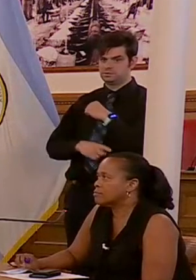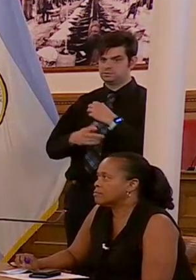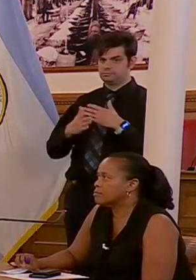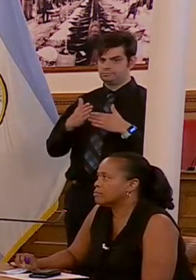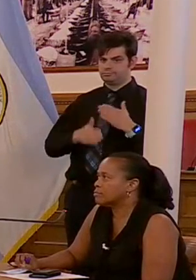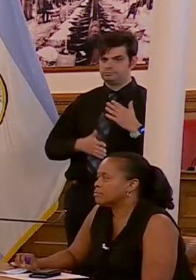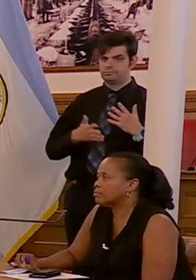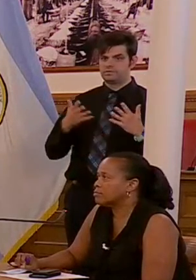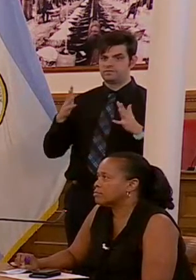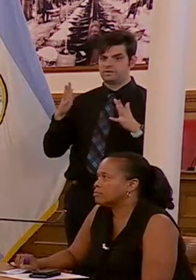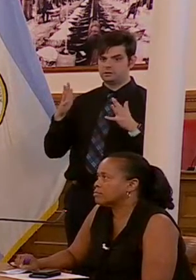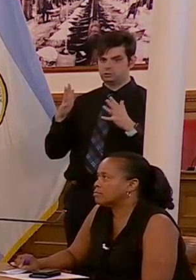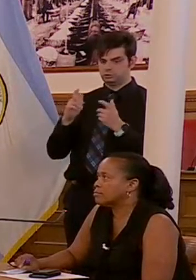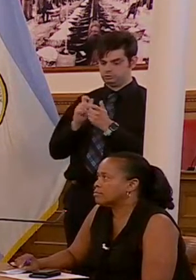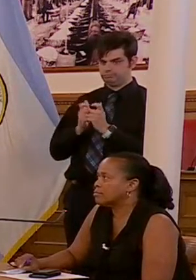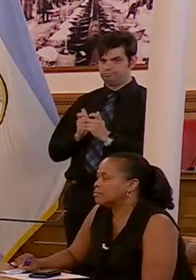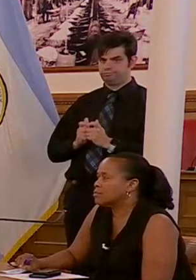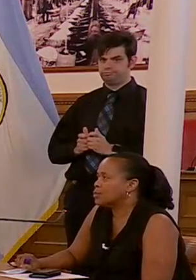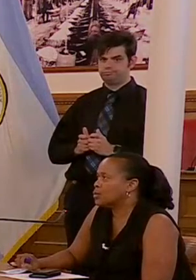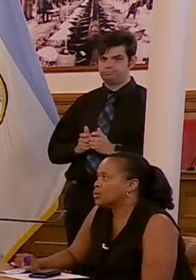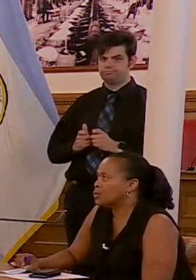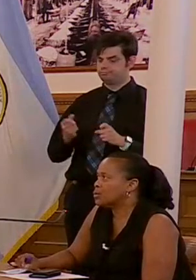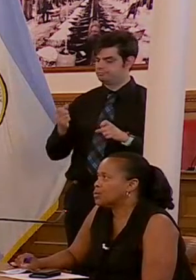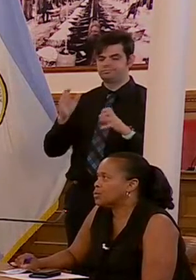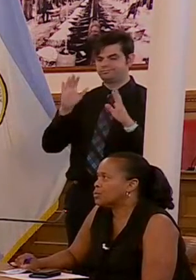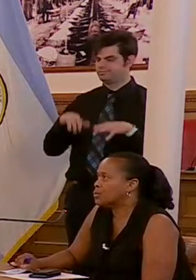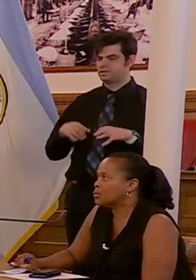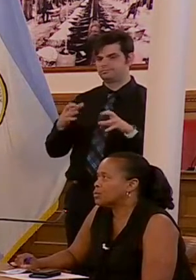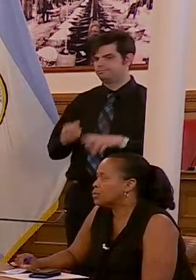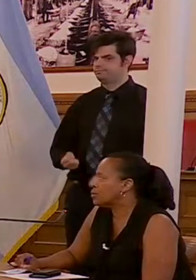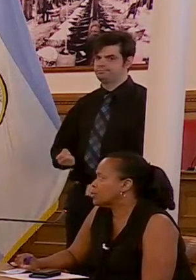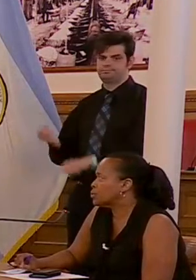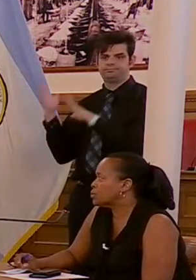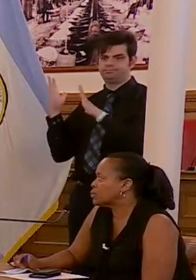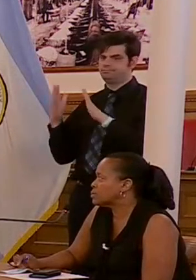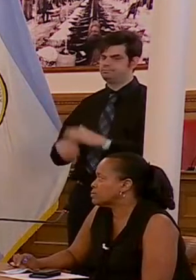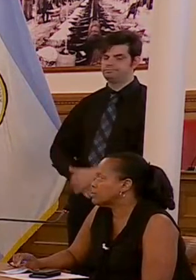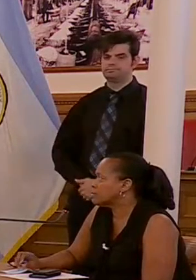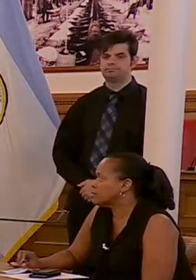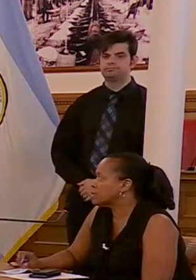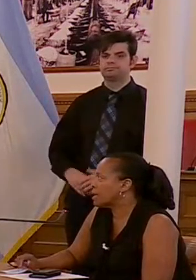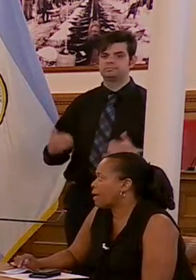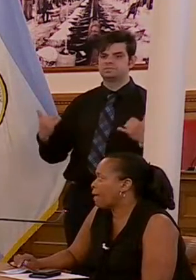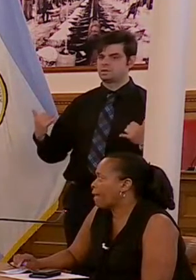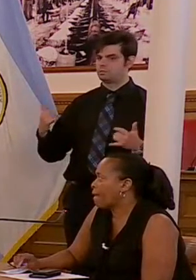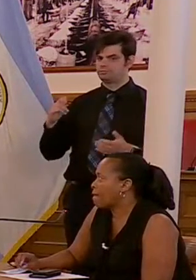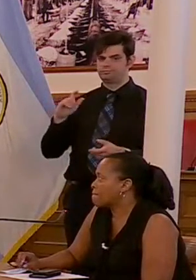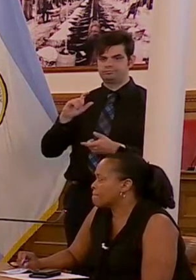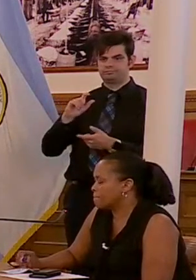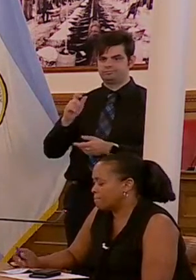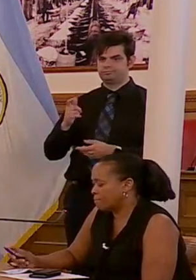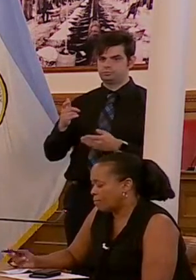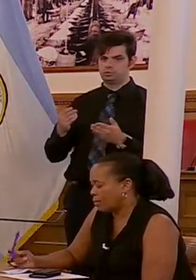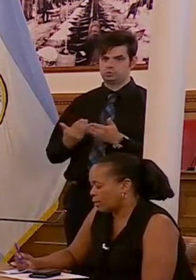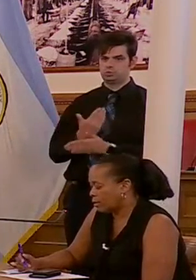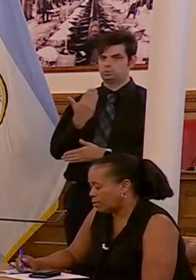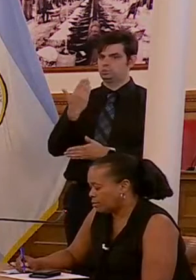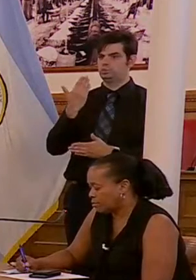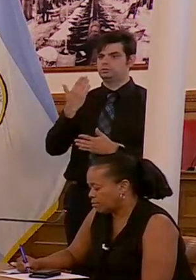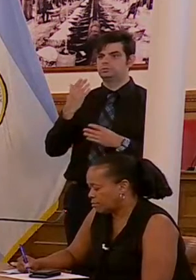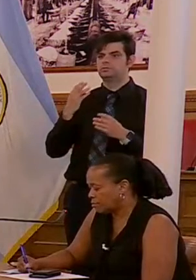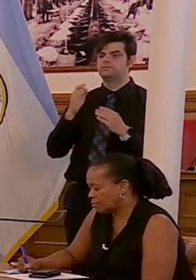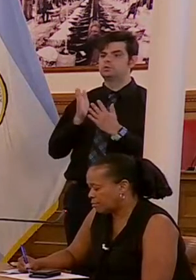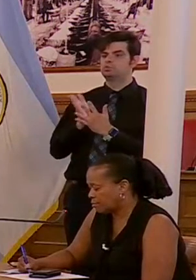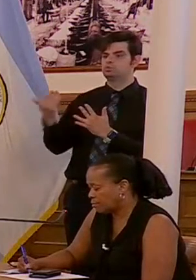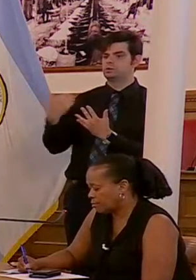We moved it out of that process to, we believe, a much more transparent process, whereby the authority